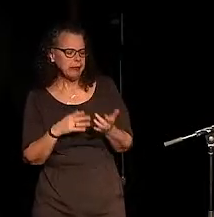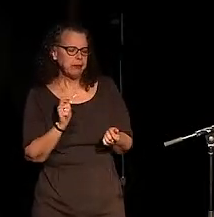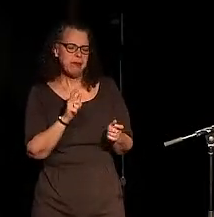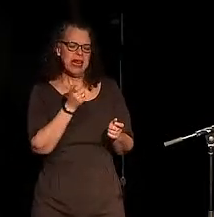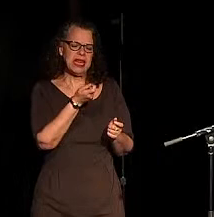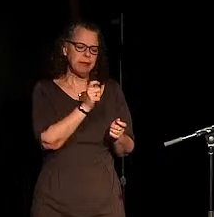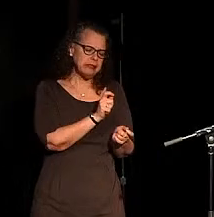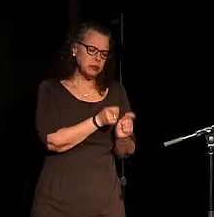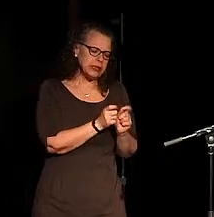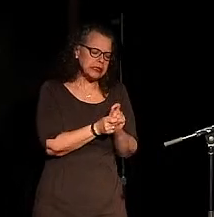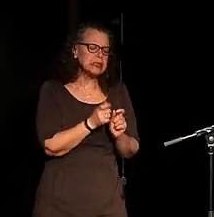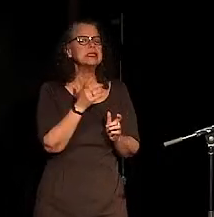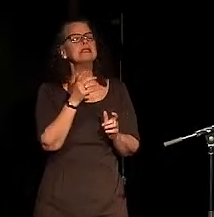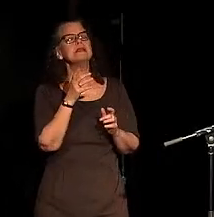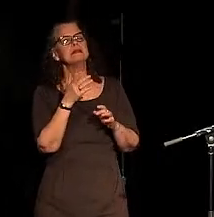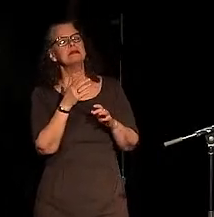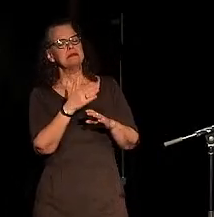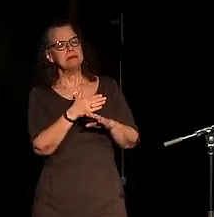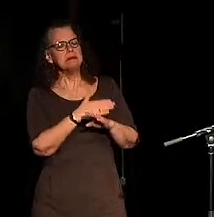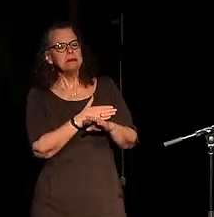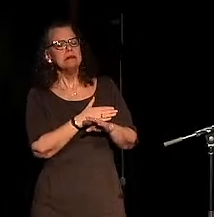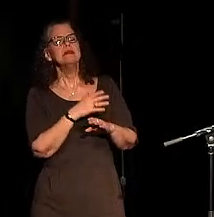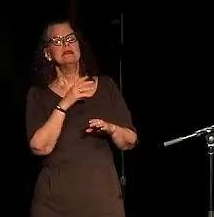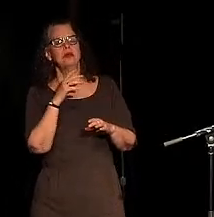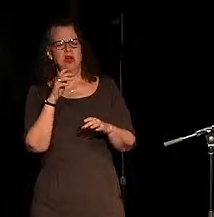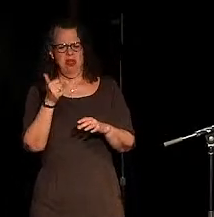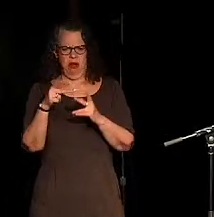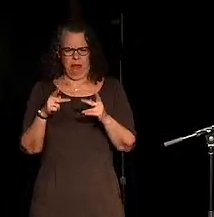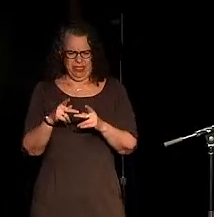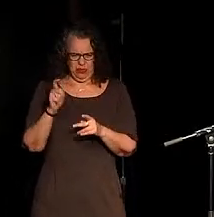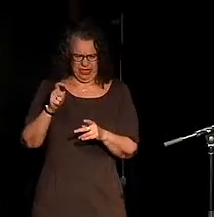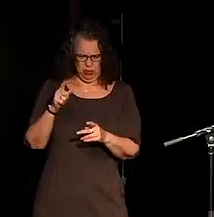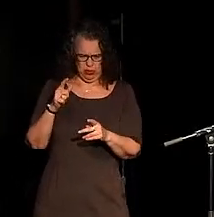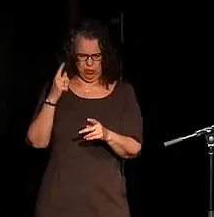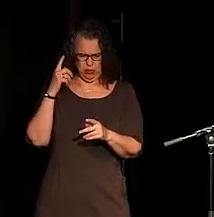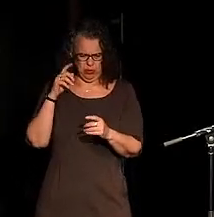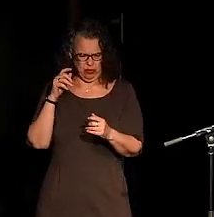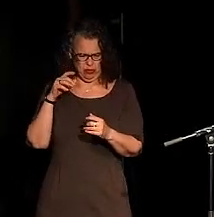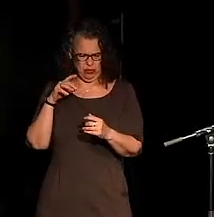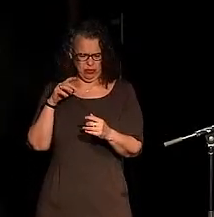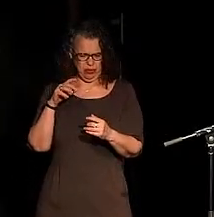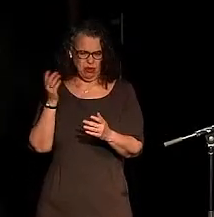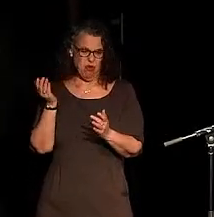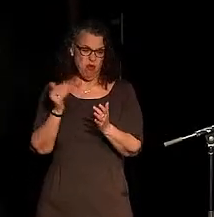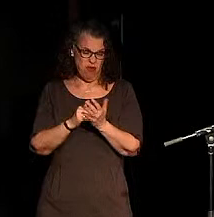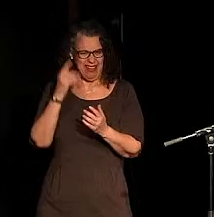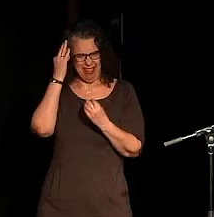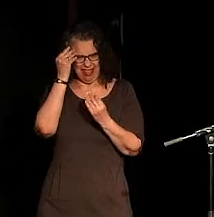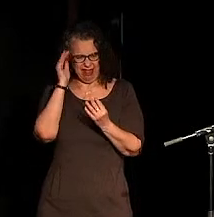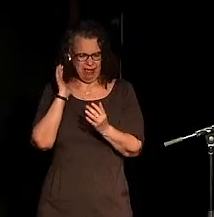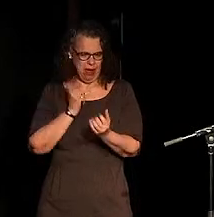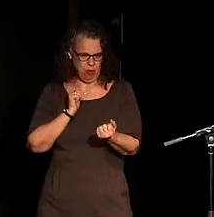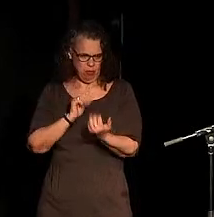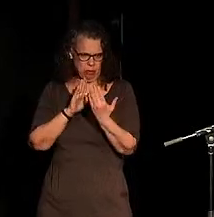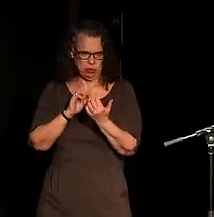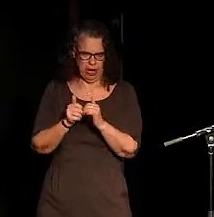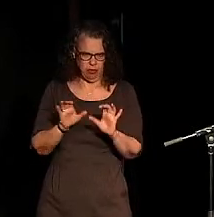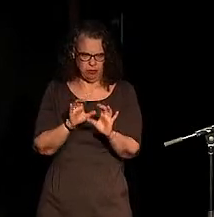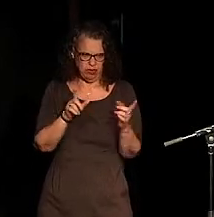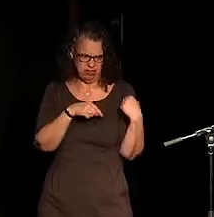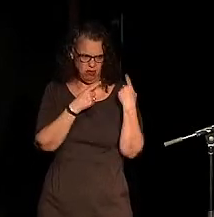tweaks. In other places, we really need to rethink our approaches, or we can rethink our approaches to some of the ways we've been doing